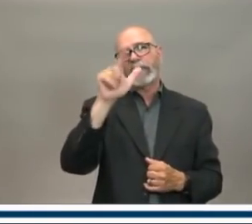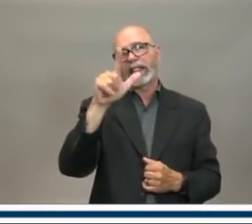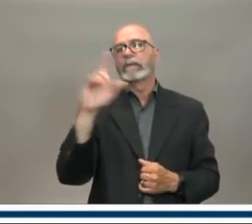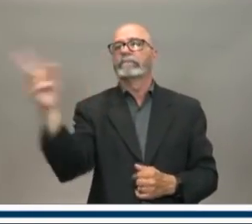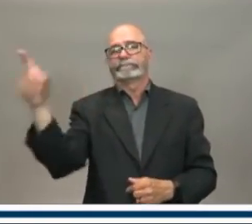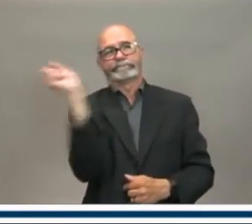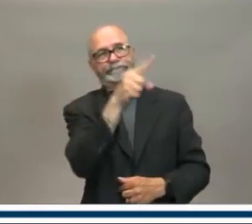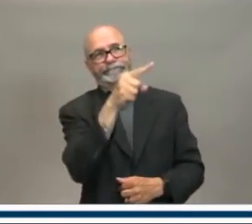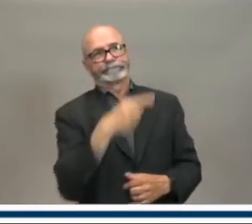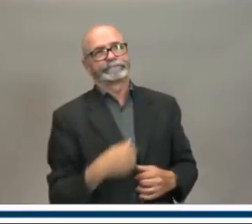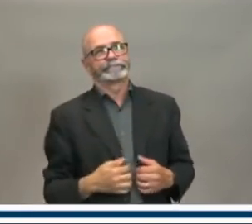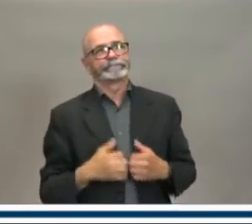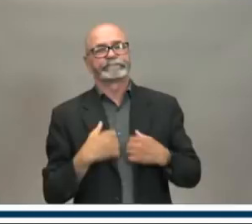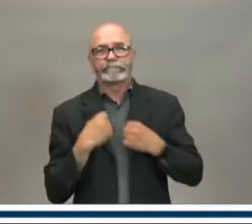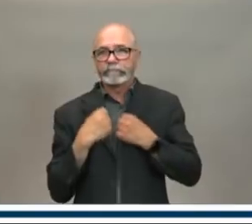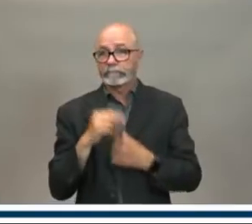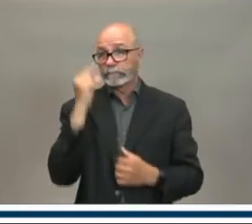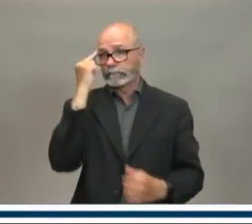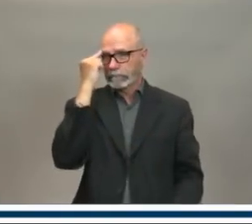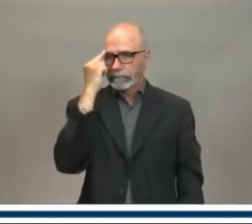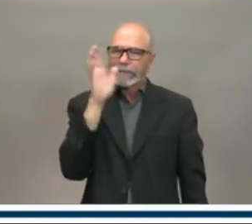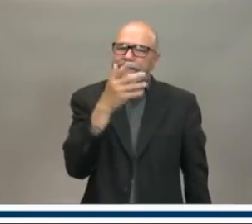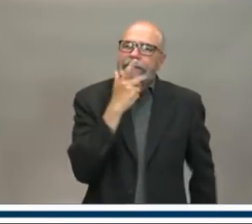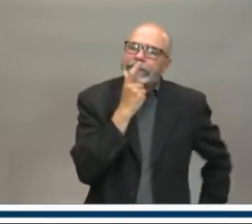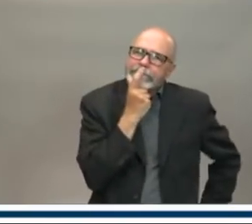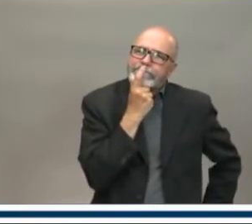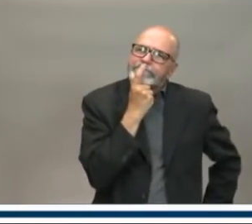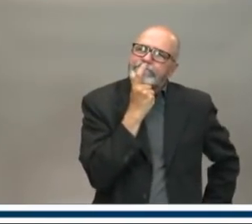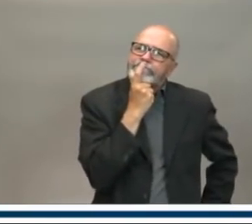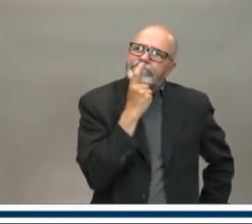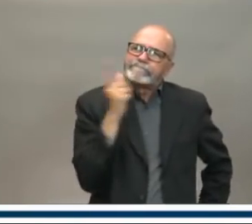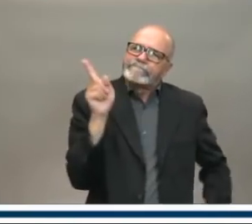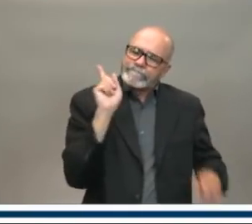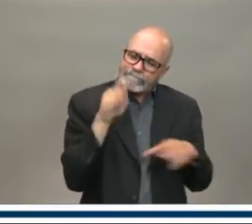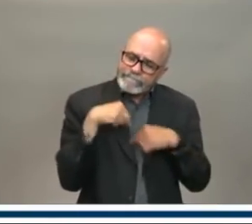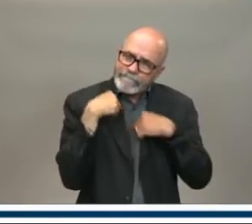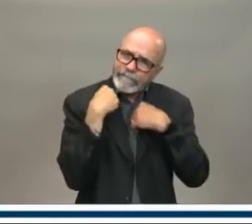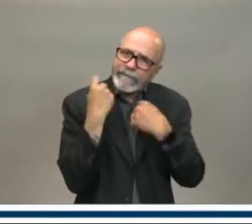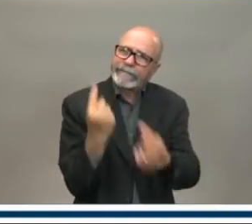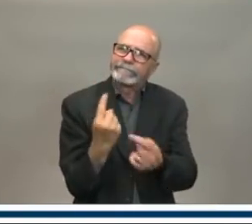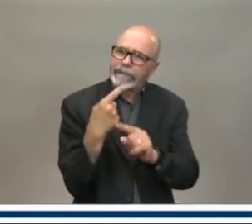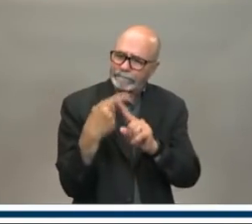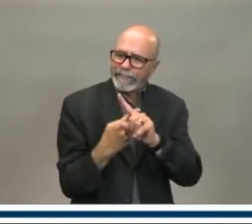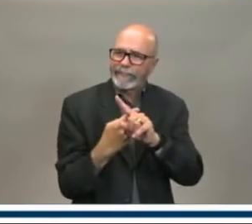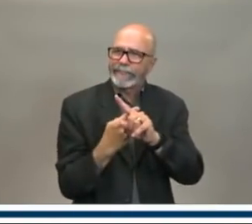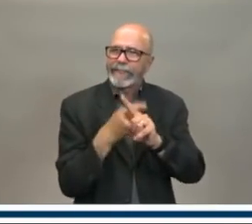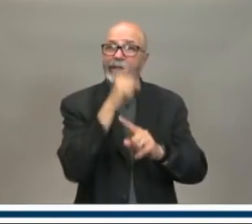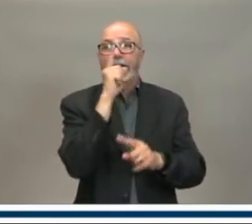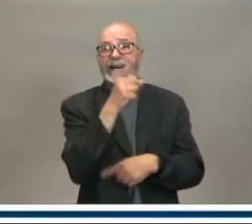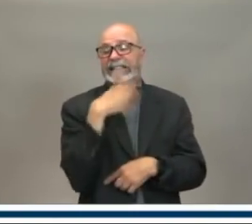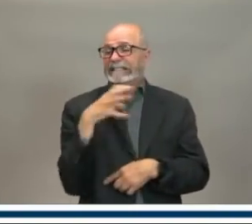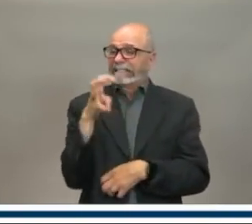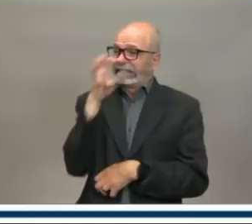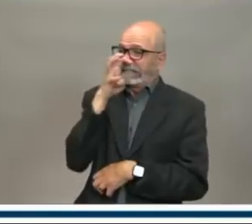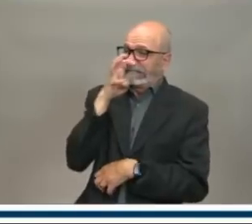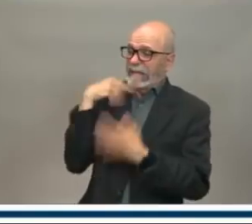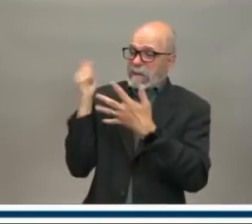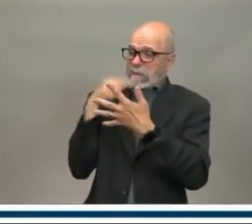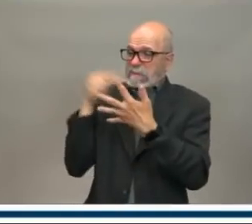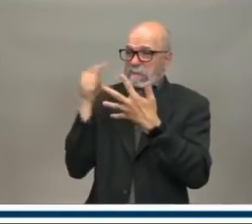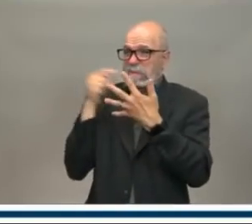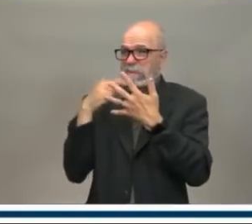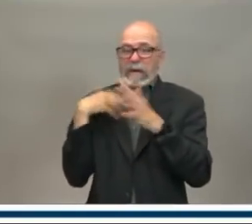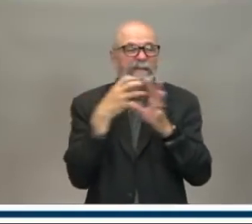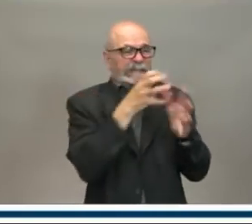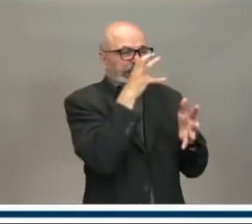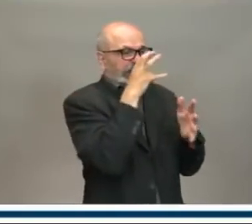Thank you. I'm just wondering about, over the past month, twice already, you guys have loosened some of the restrictions, but we're still not in phase